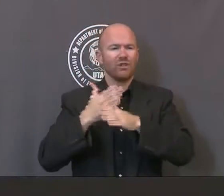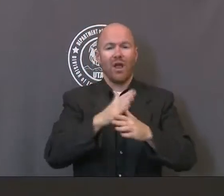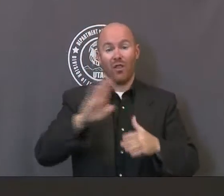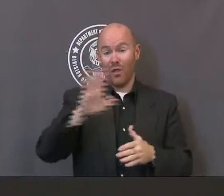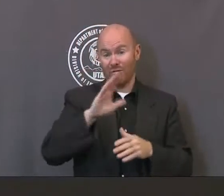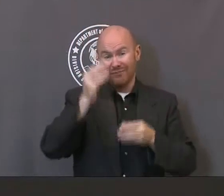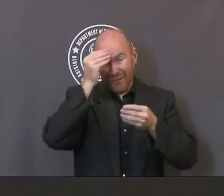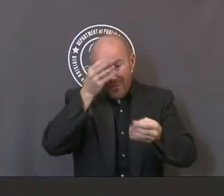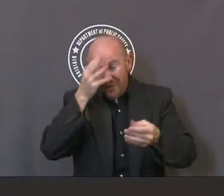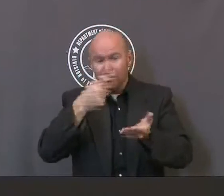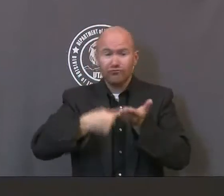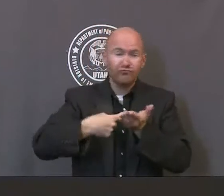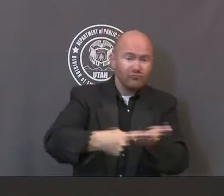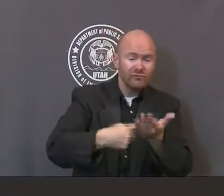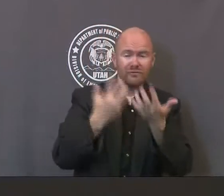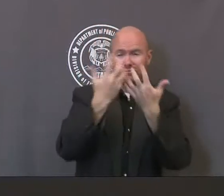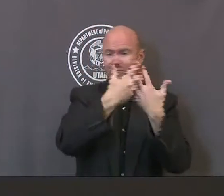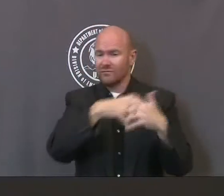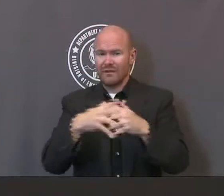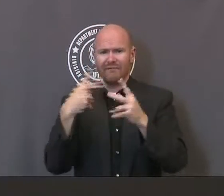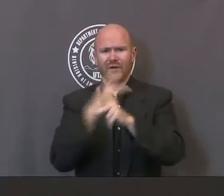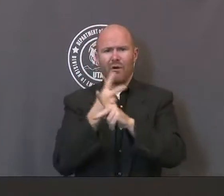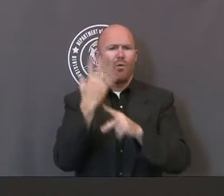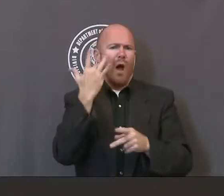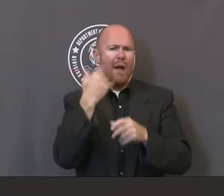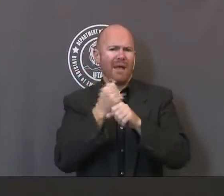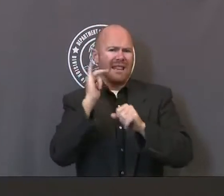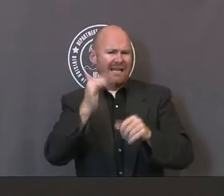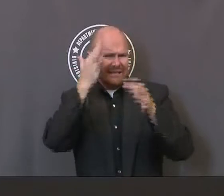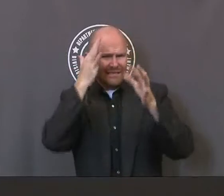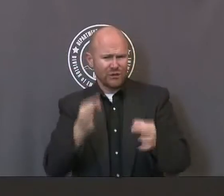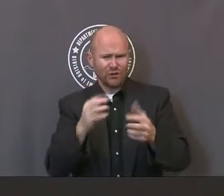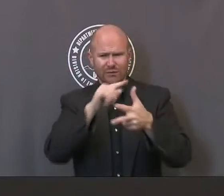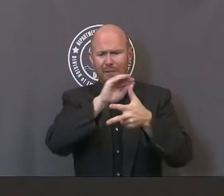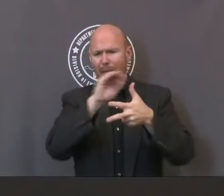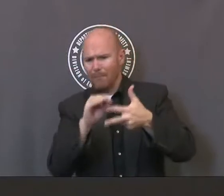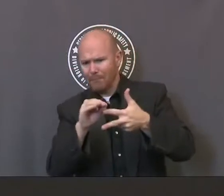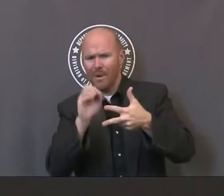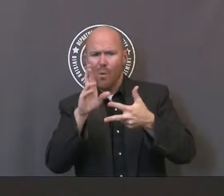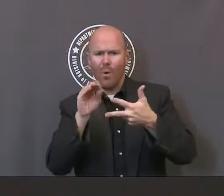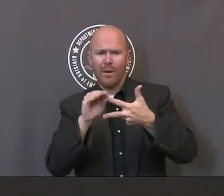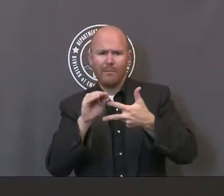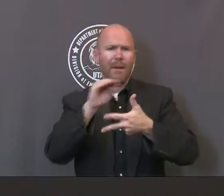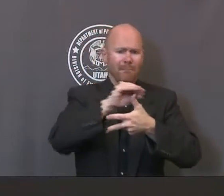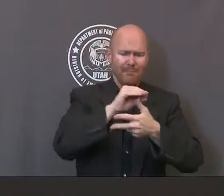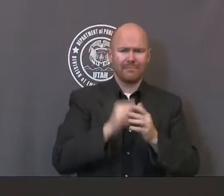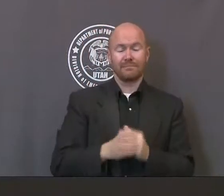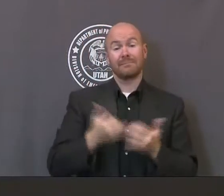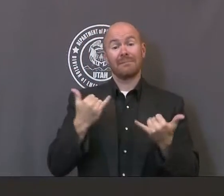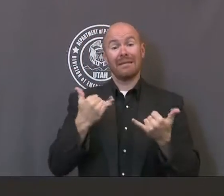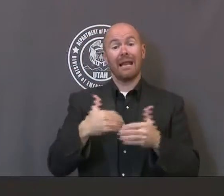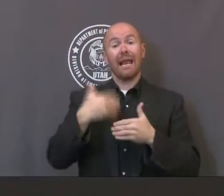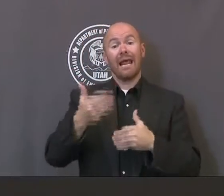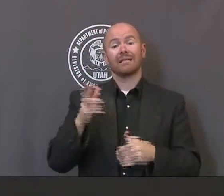now I'm going to turn the time over to Rich Saunders, who's going to discuss exactly how each transmission level